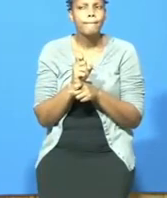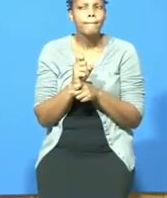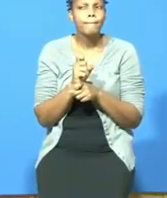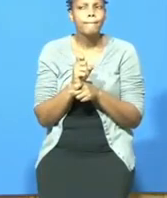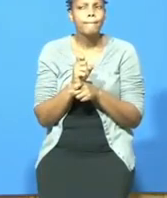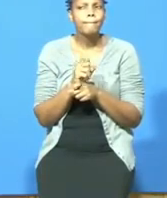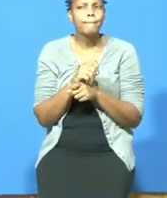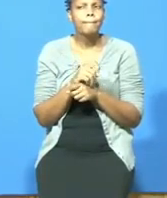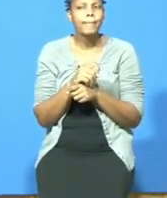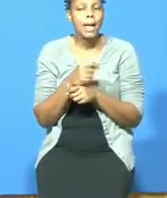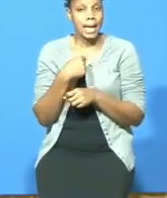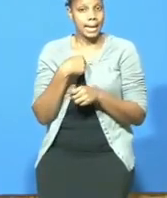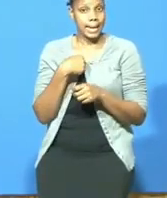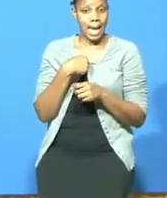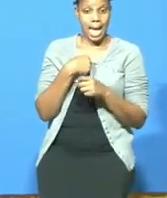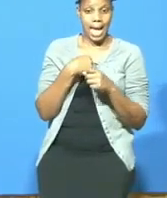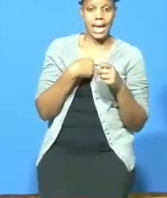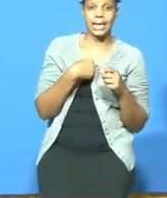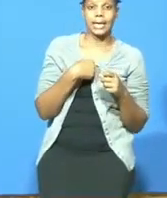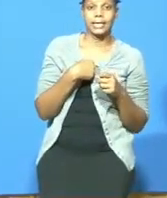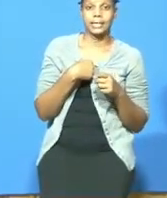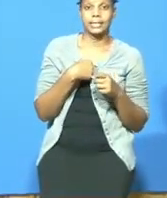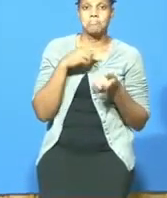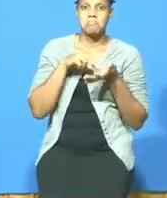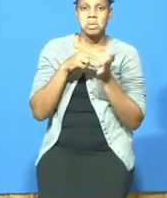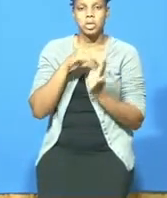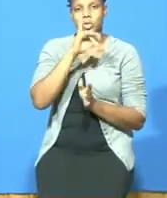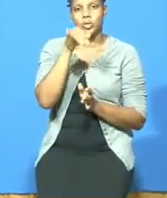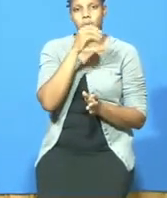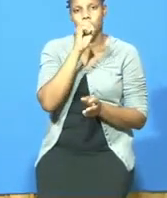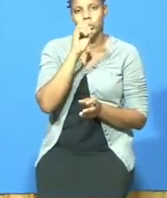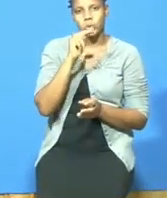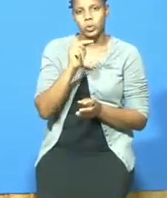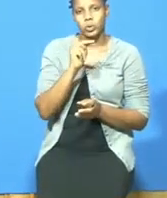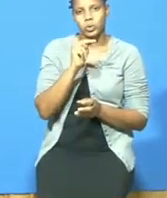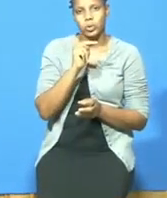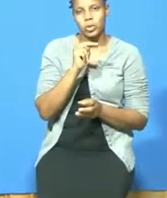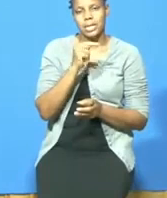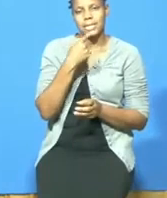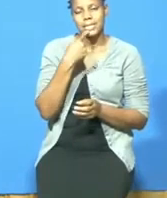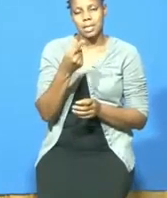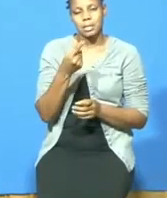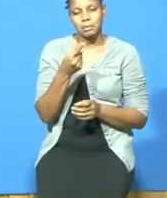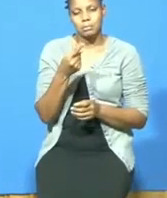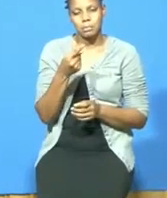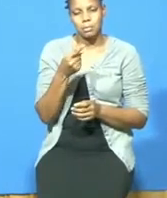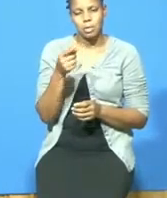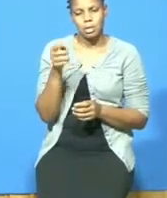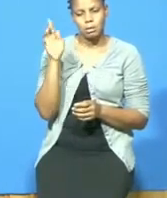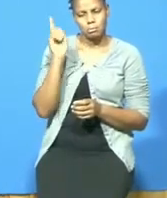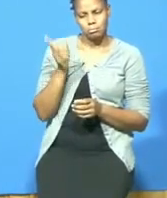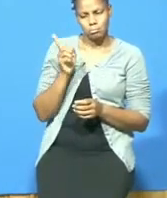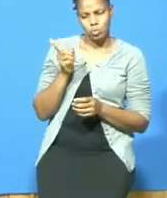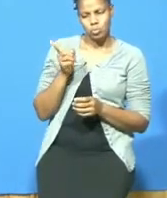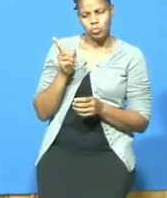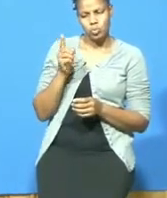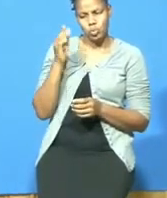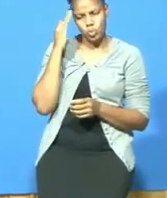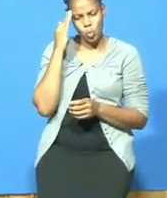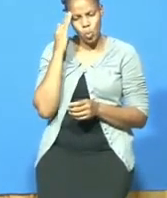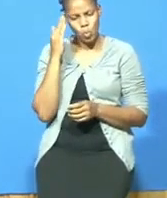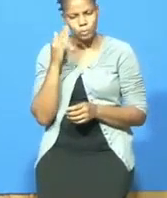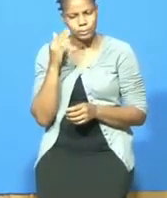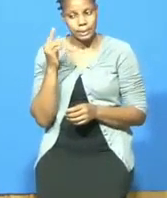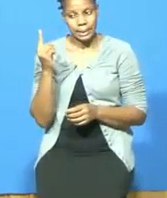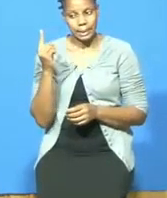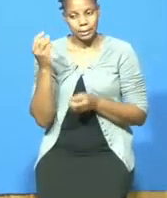And I said to him, "Sir, you know." So he said unto